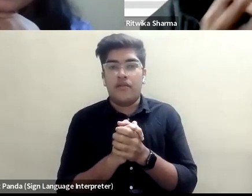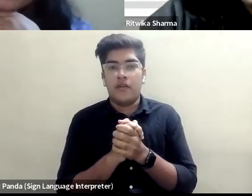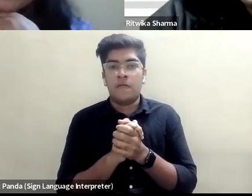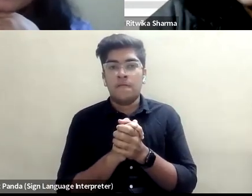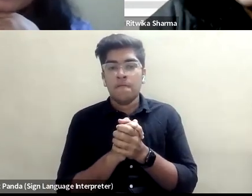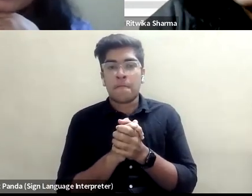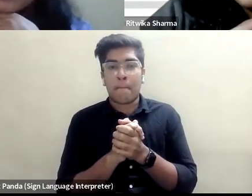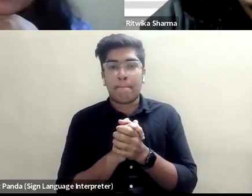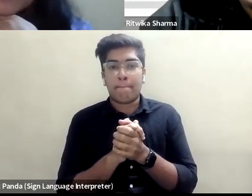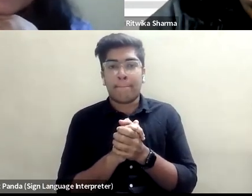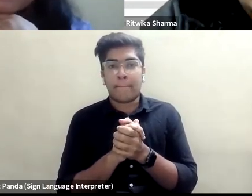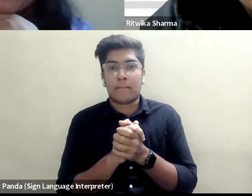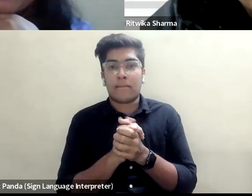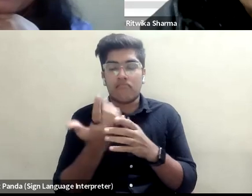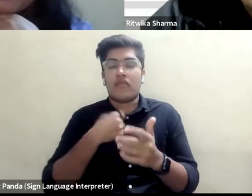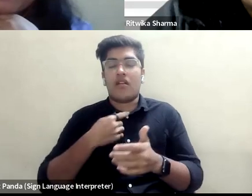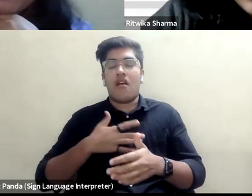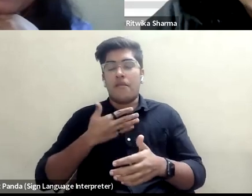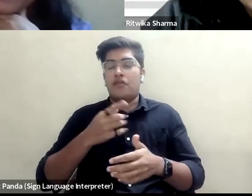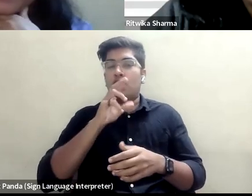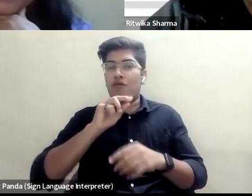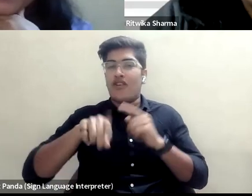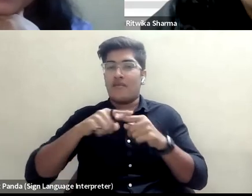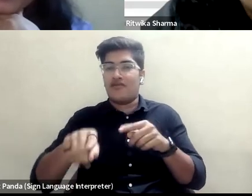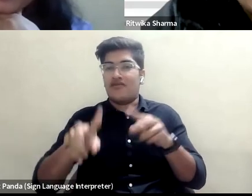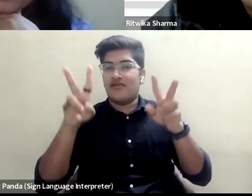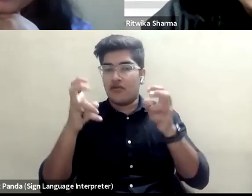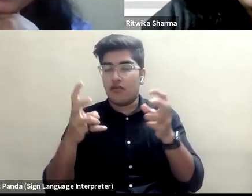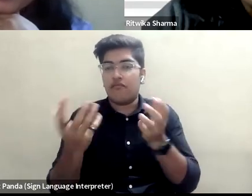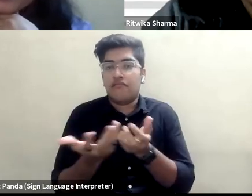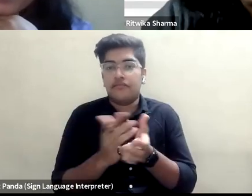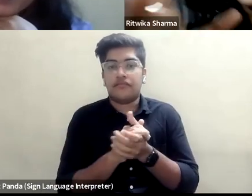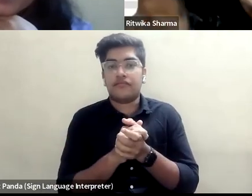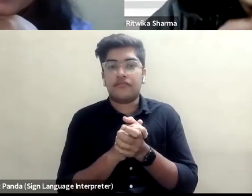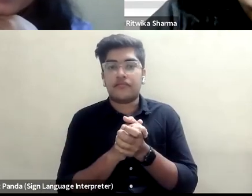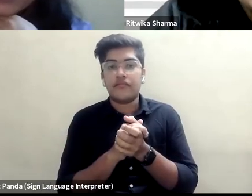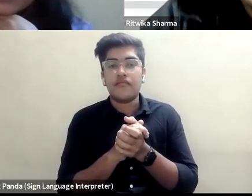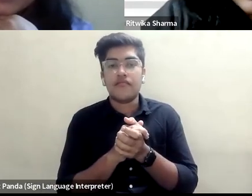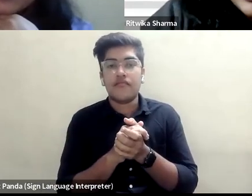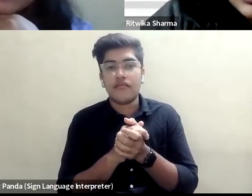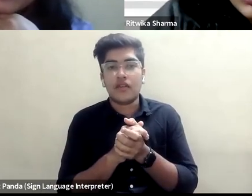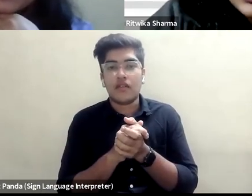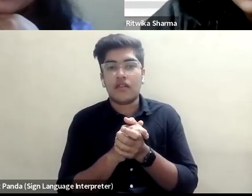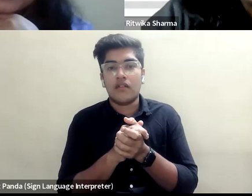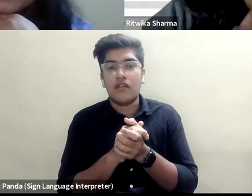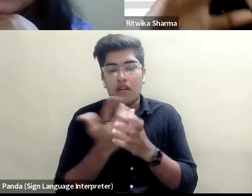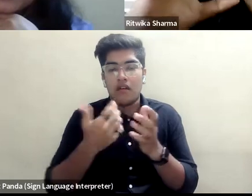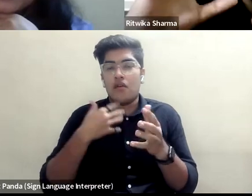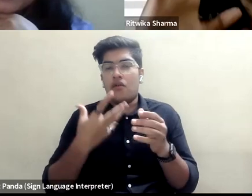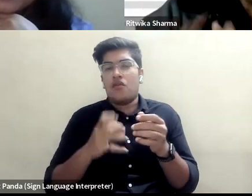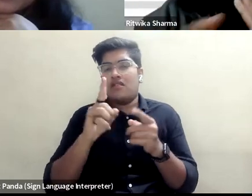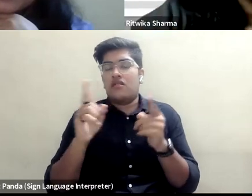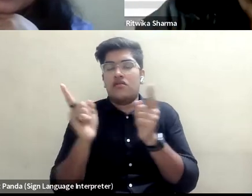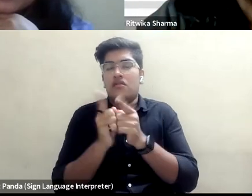I'm glad actually you spoke about the documentation part of it, because that was going to be my next question, where I think we should also take a moment and delve into